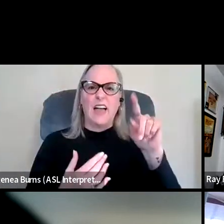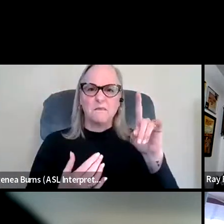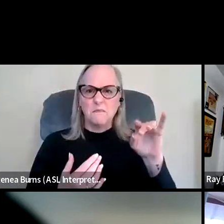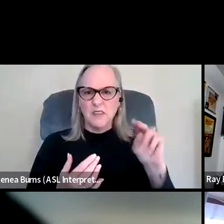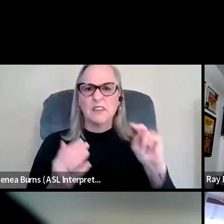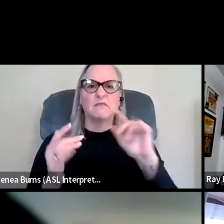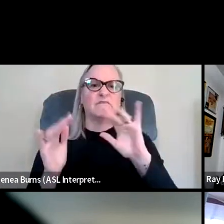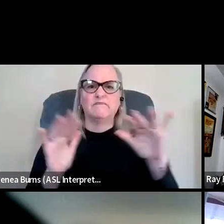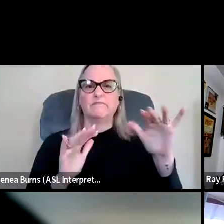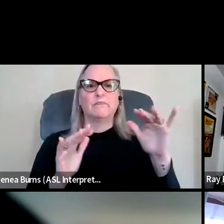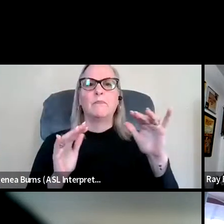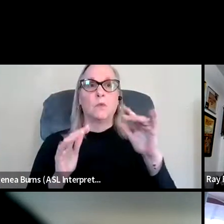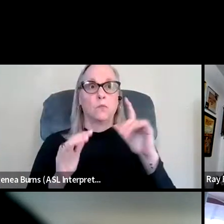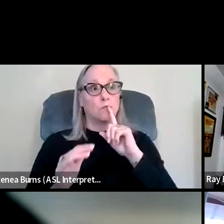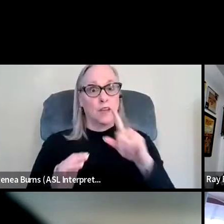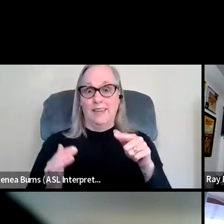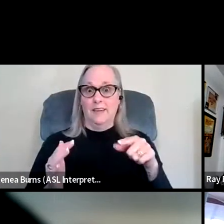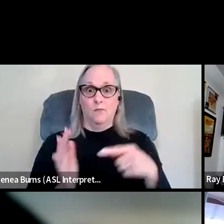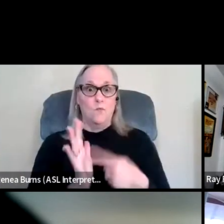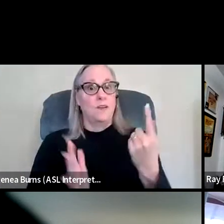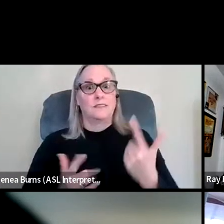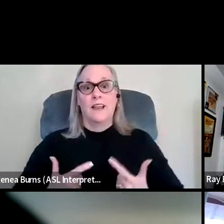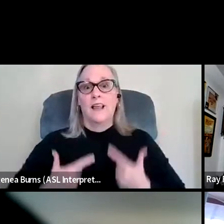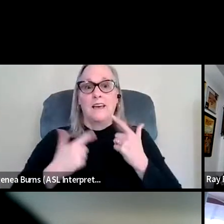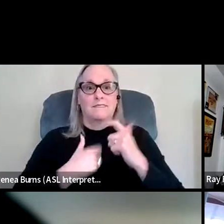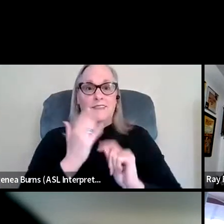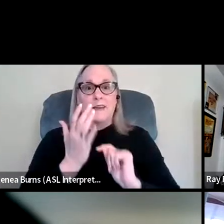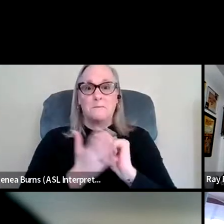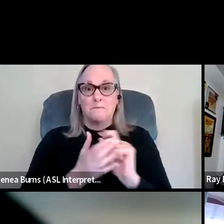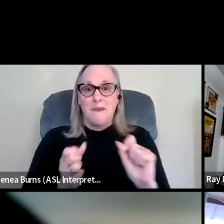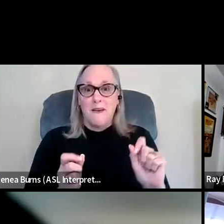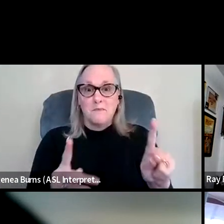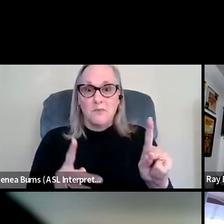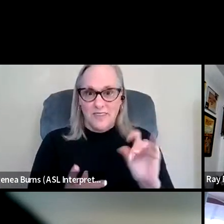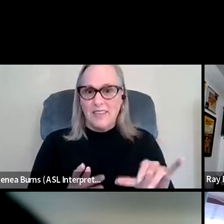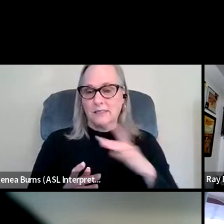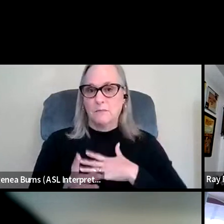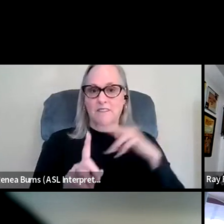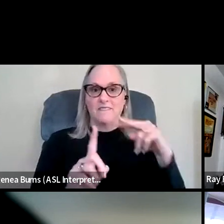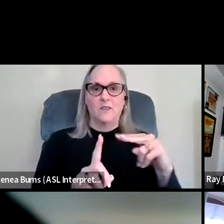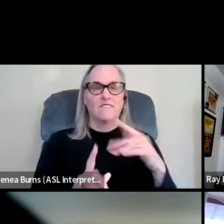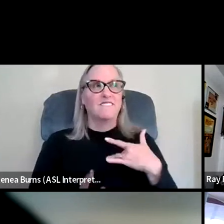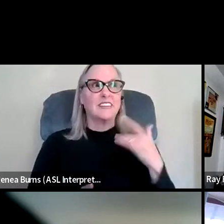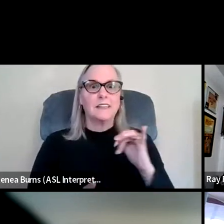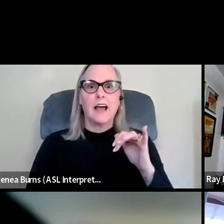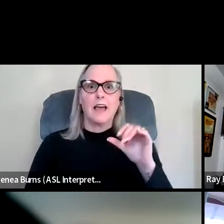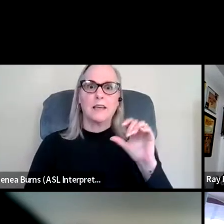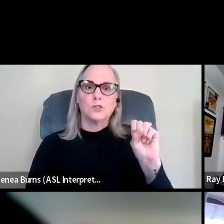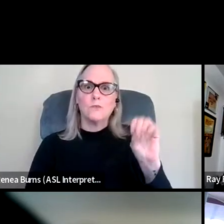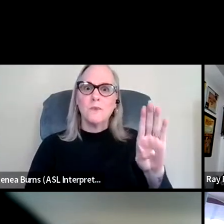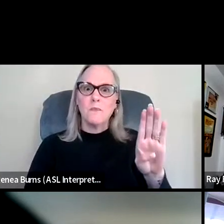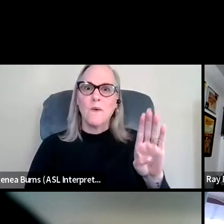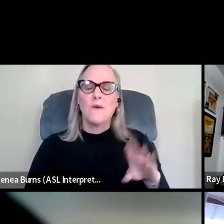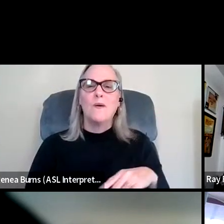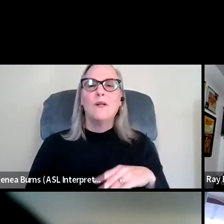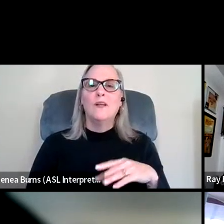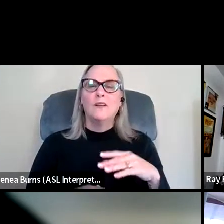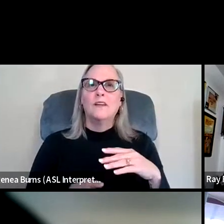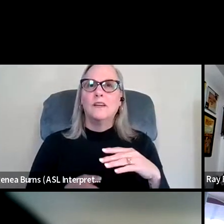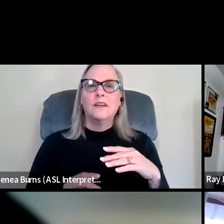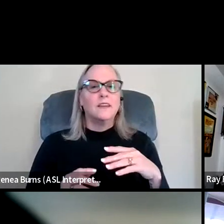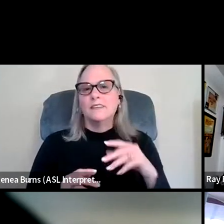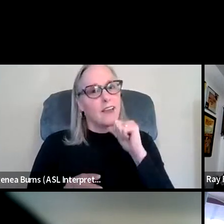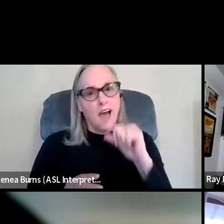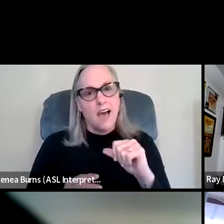have this once in a lifetime opportunity, at least I see it as, this is almost like the Super Bowl, where you get to, you don't get